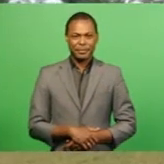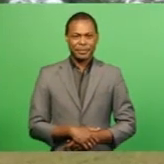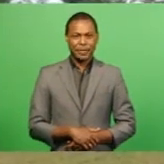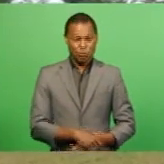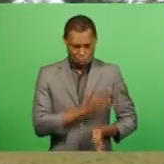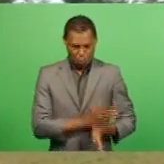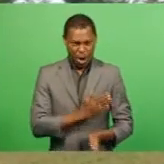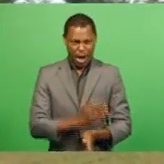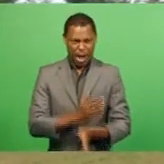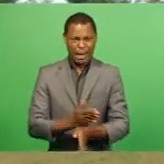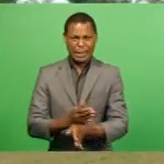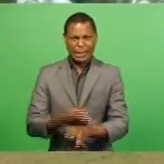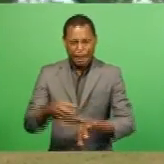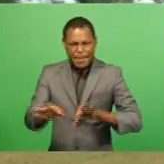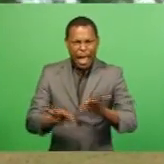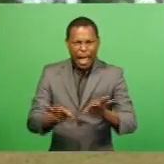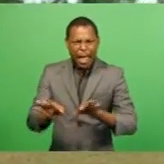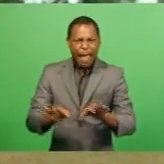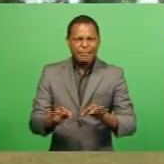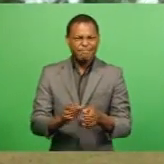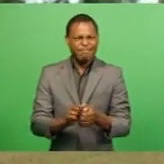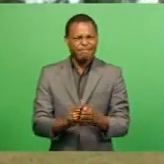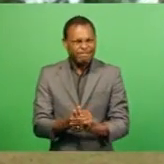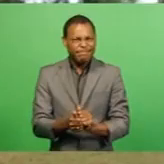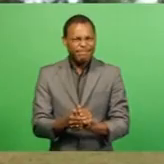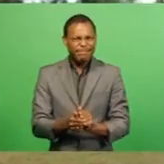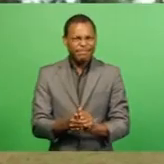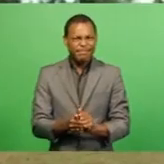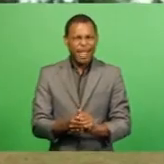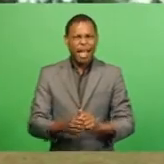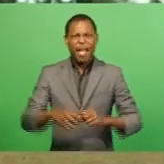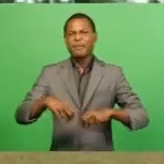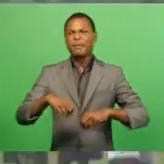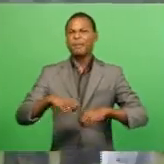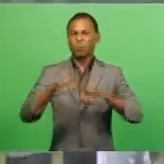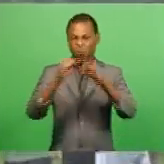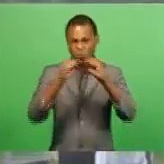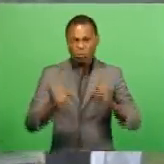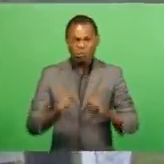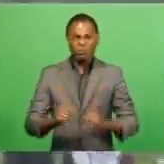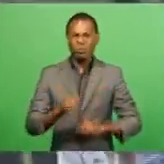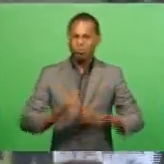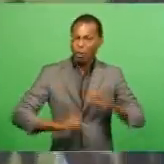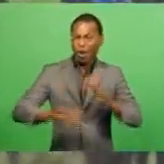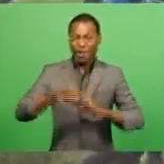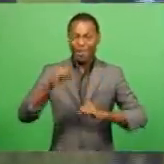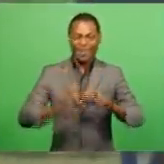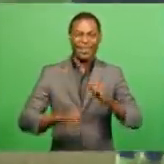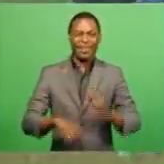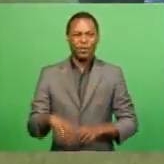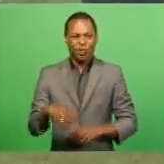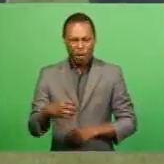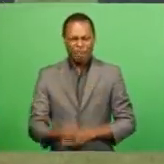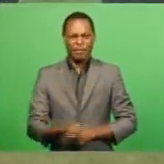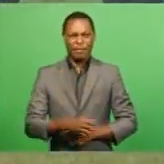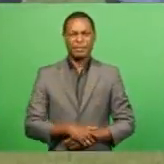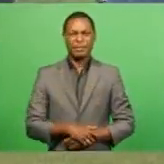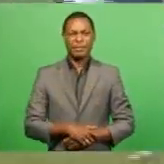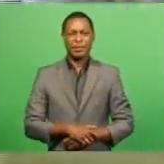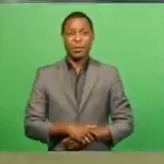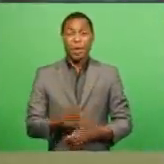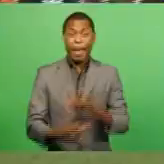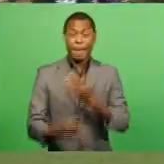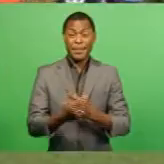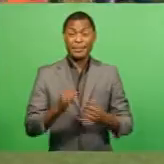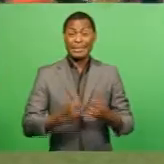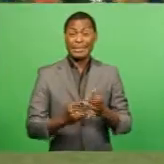game plans and our game structure so that we can improve it. The under-17 semi-finals take place on Saturday at the